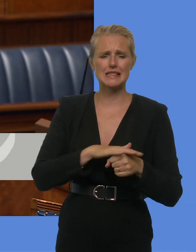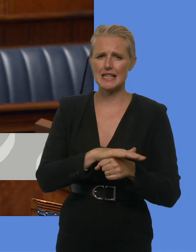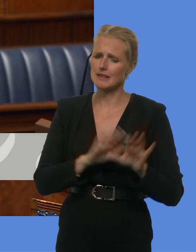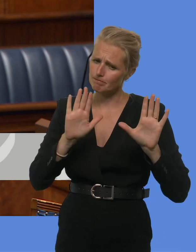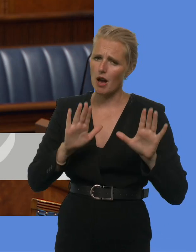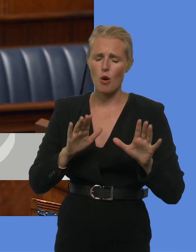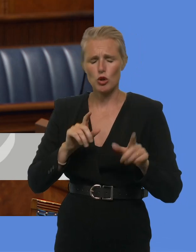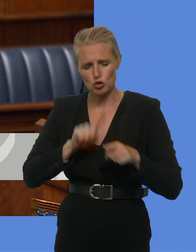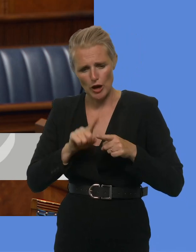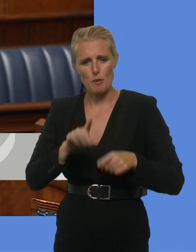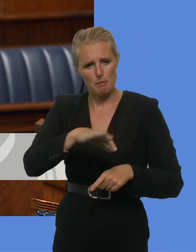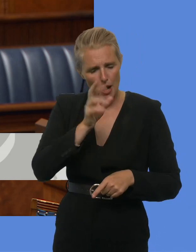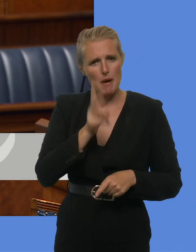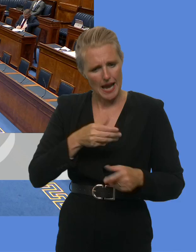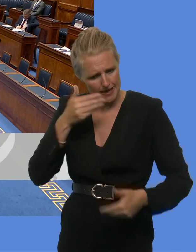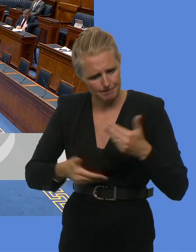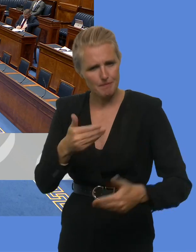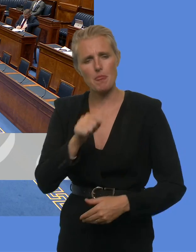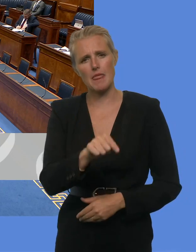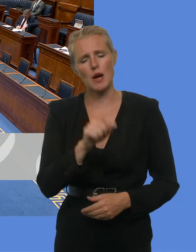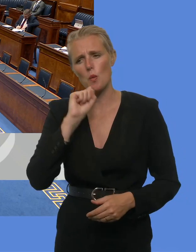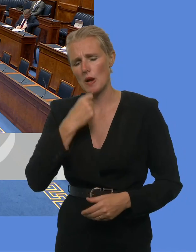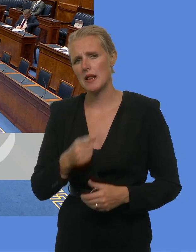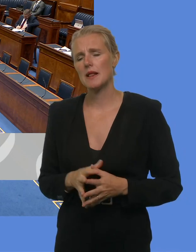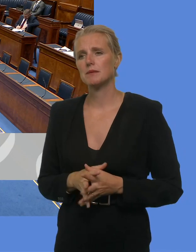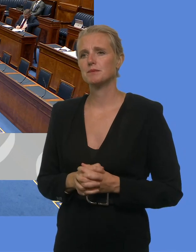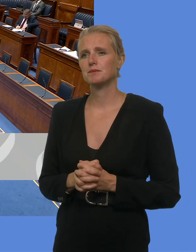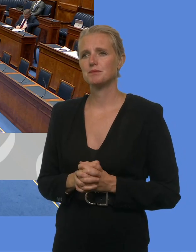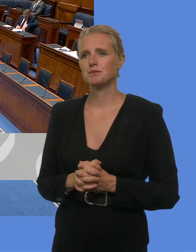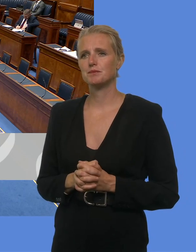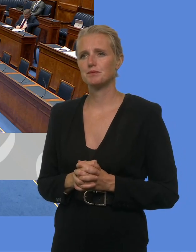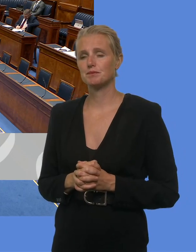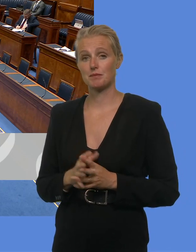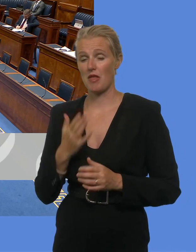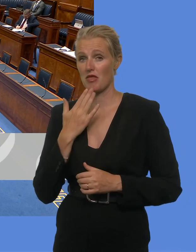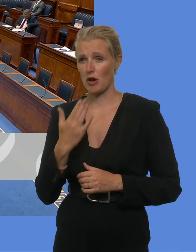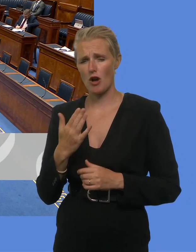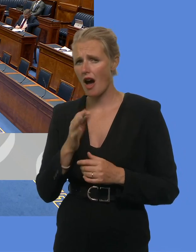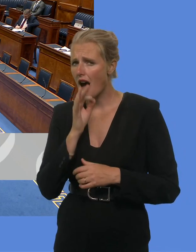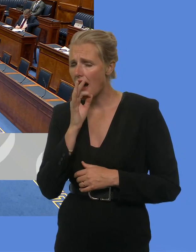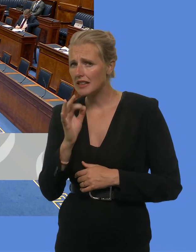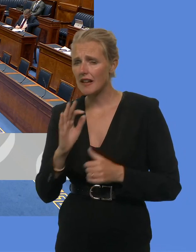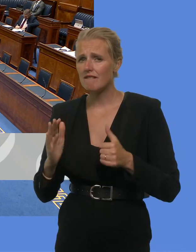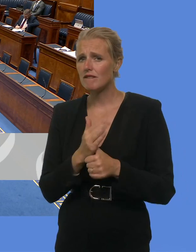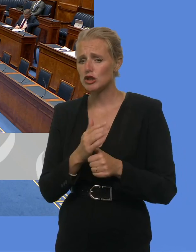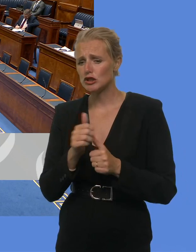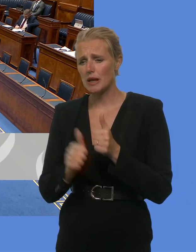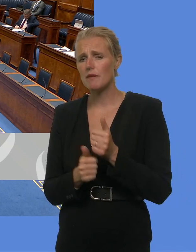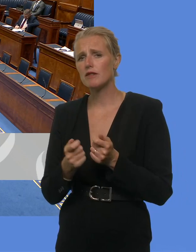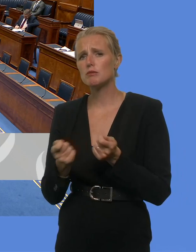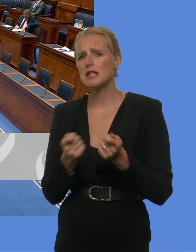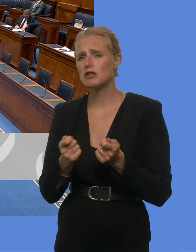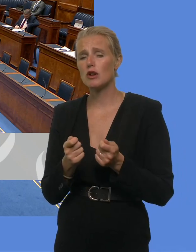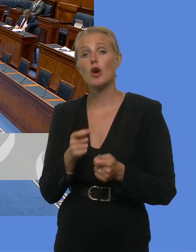see how we can help move that forward. Dr. Aiken. Thank you very much indeed. May I ask the First and Deputy First Minister whether they